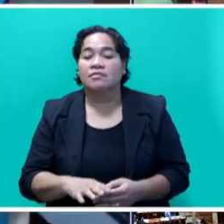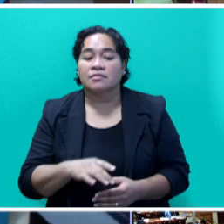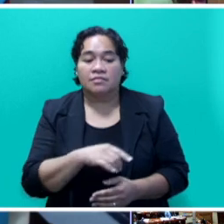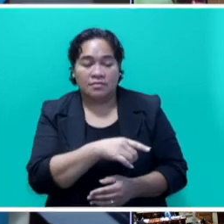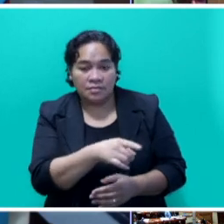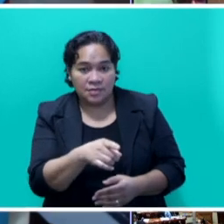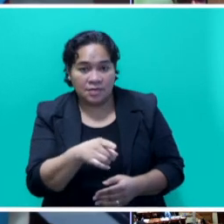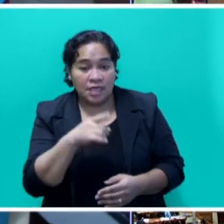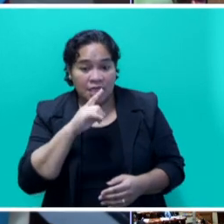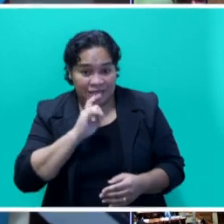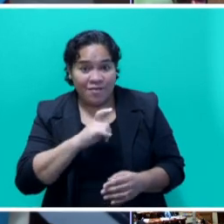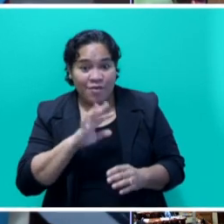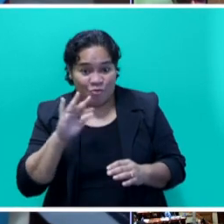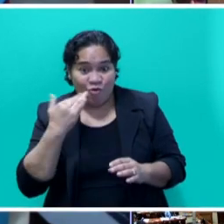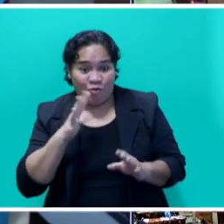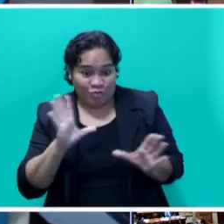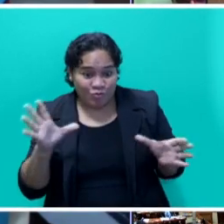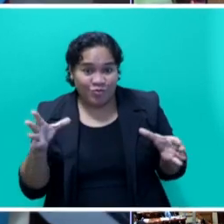room together,